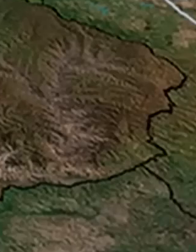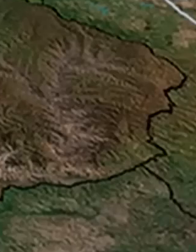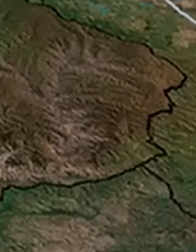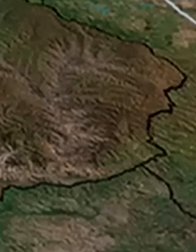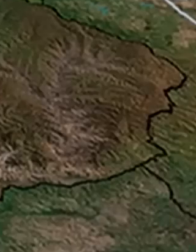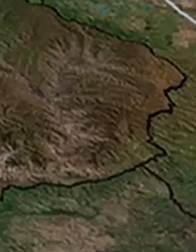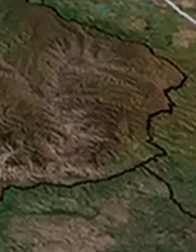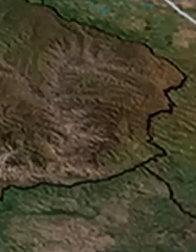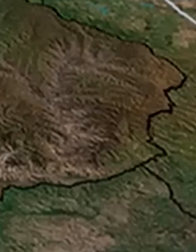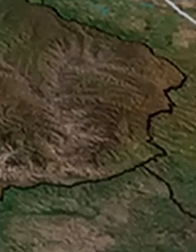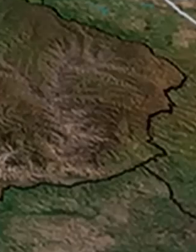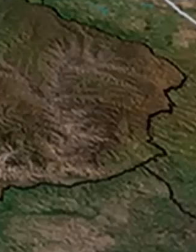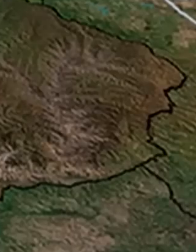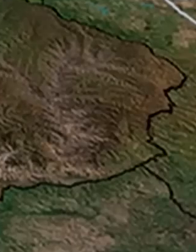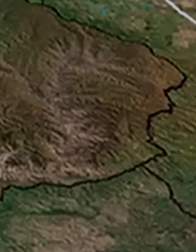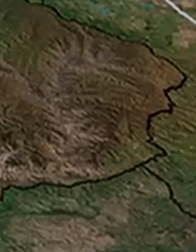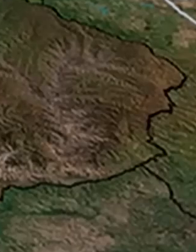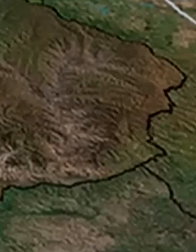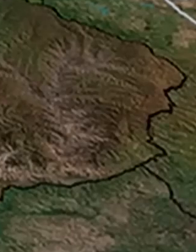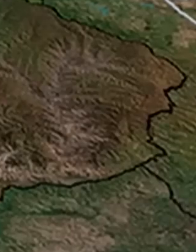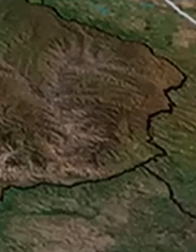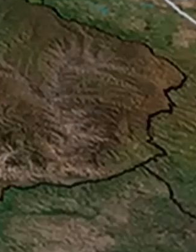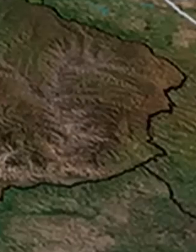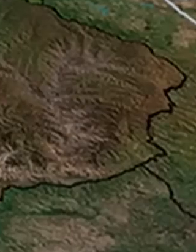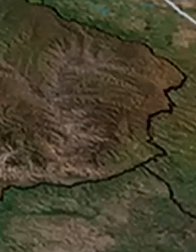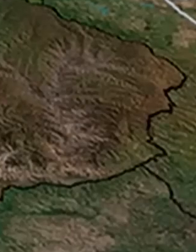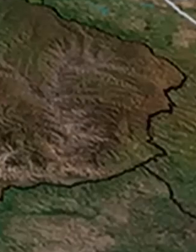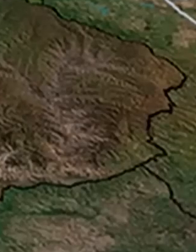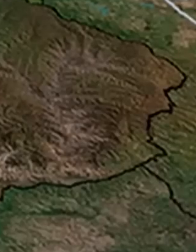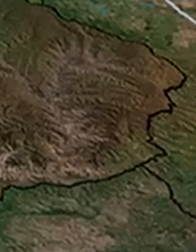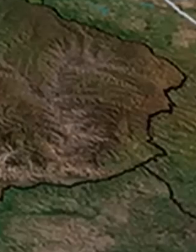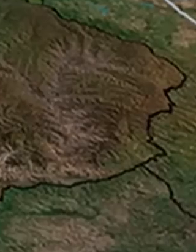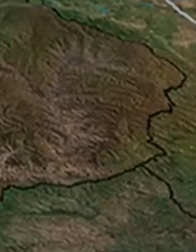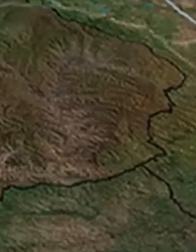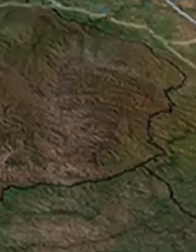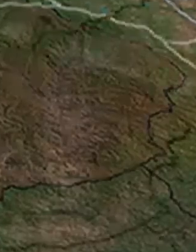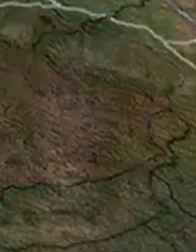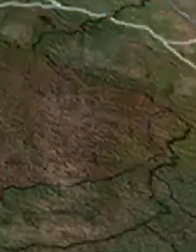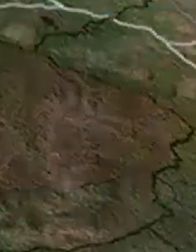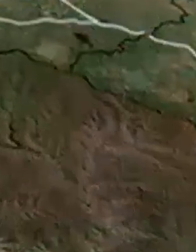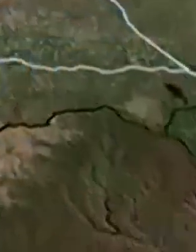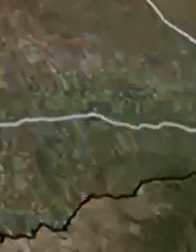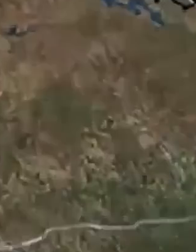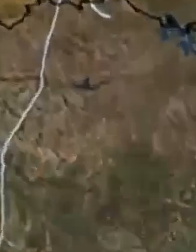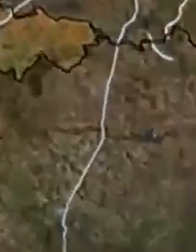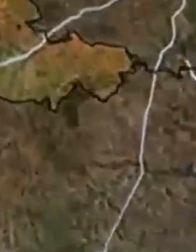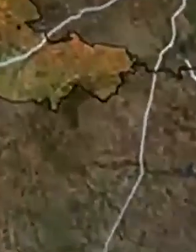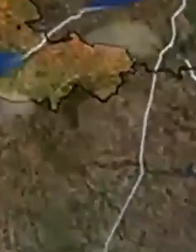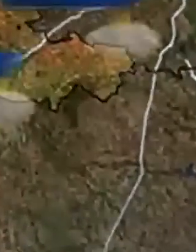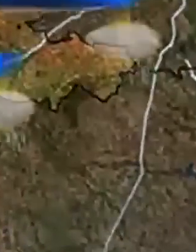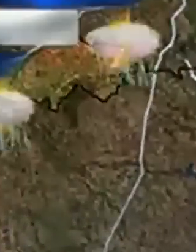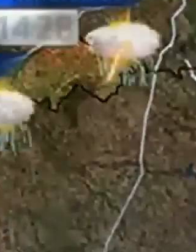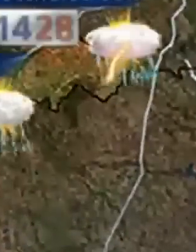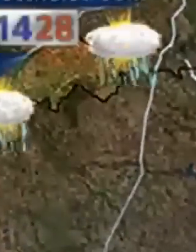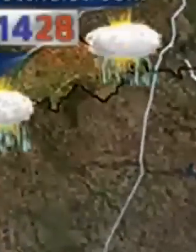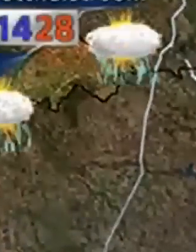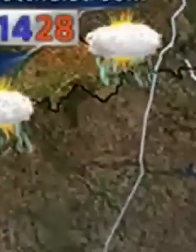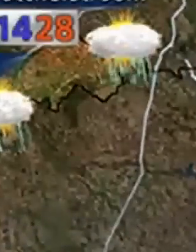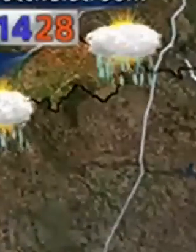teng o tla tlo tshise sentse ke sala ka Bethlehem le teng o tlokomela re fela o tla tlo pholi digrati di rita fela ho mashume a mabedi a motse e mene ka